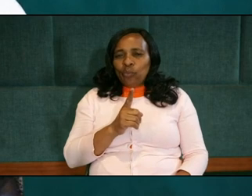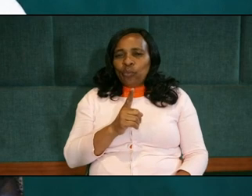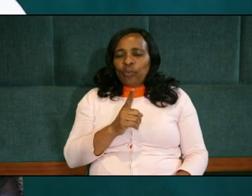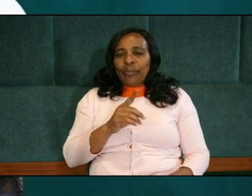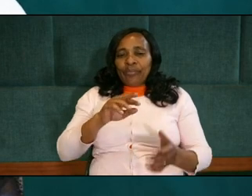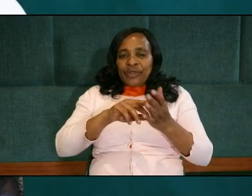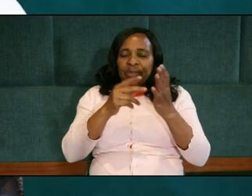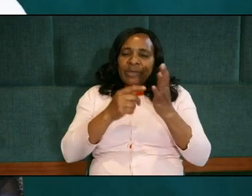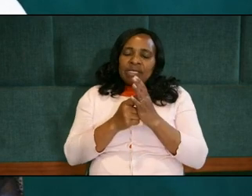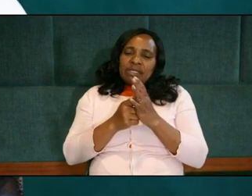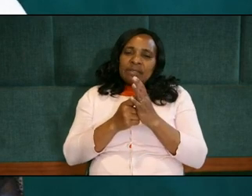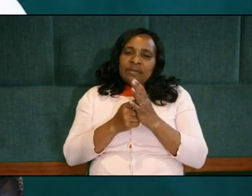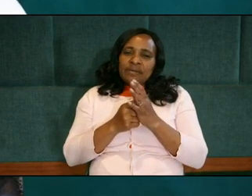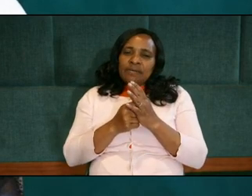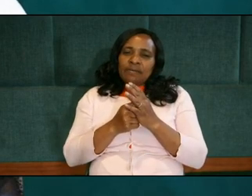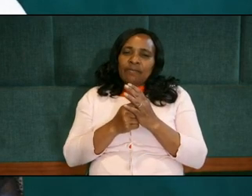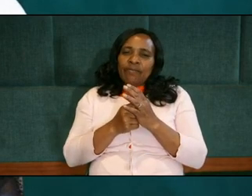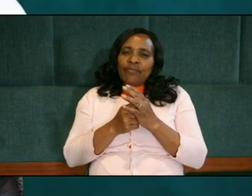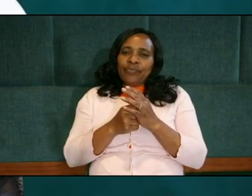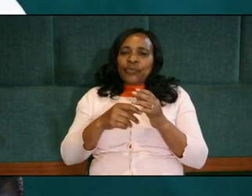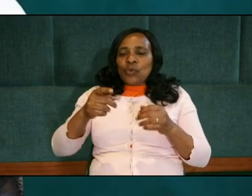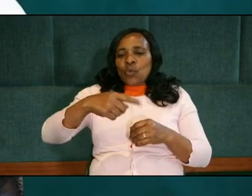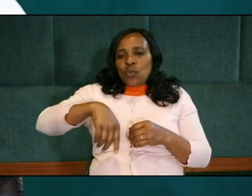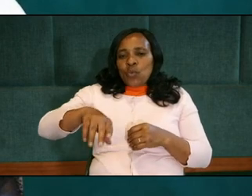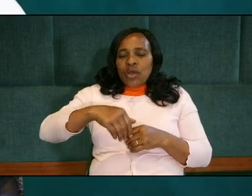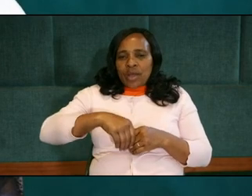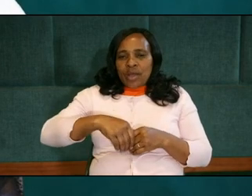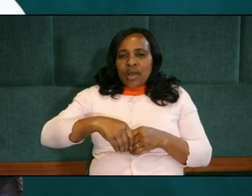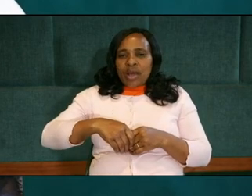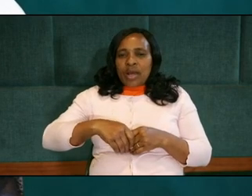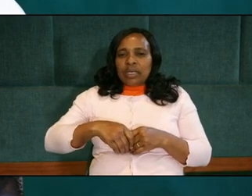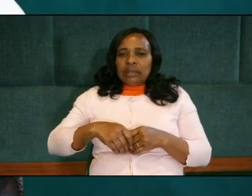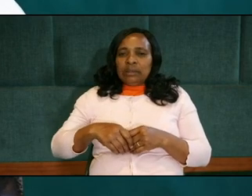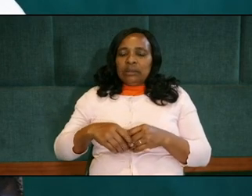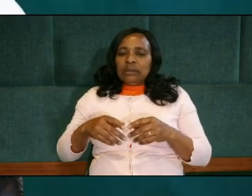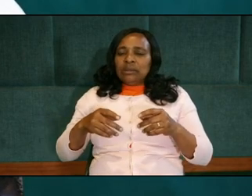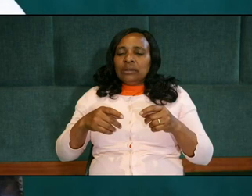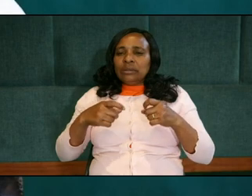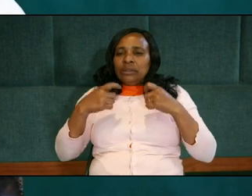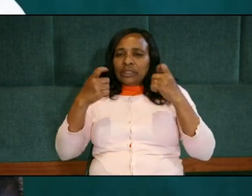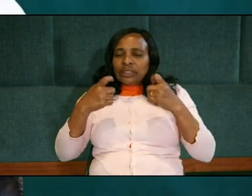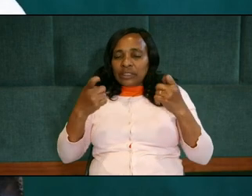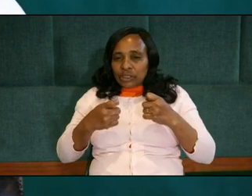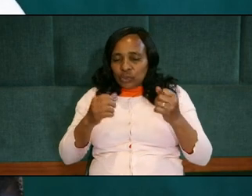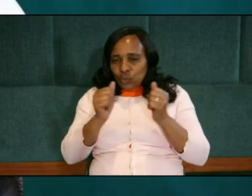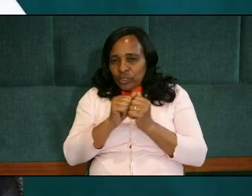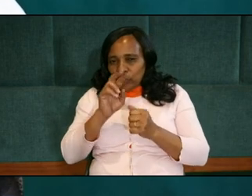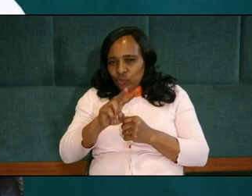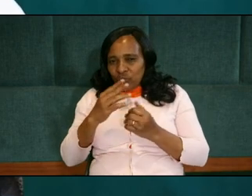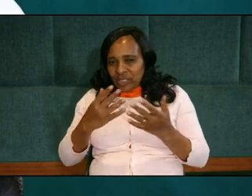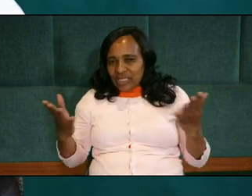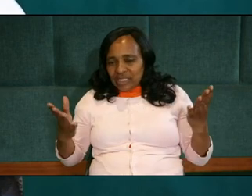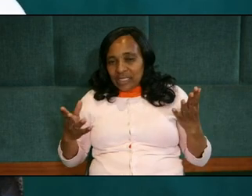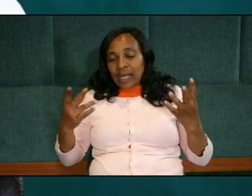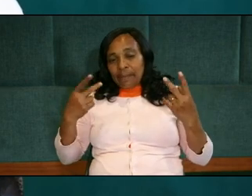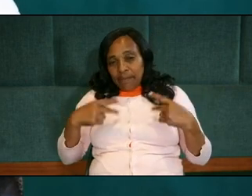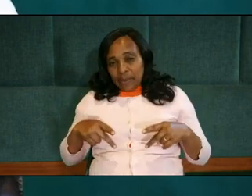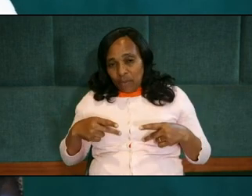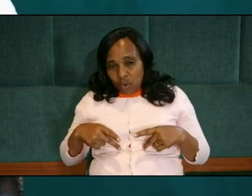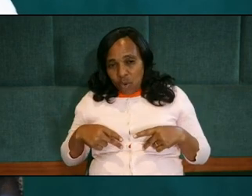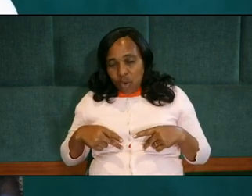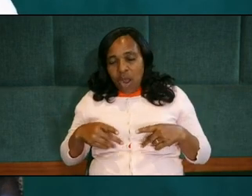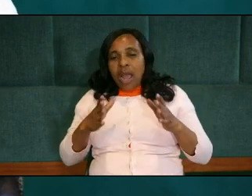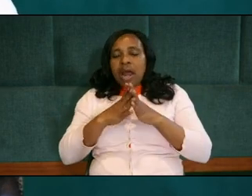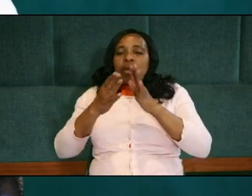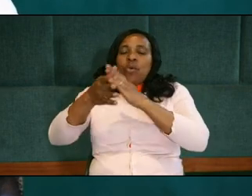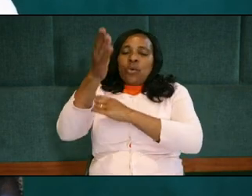that means that we are being seen or viewed by two people primarily. There's people and